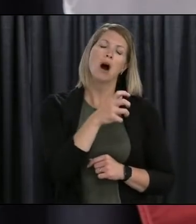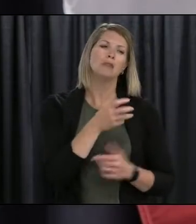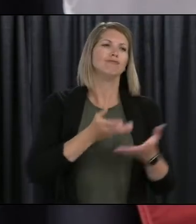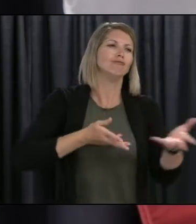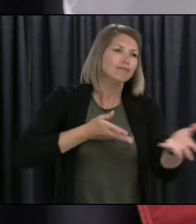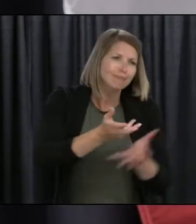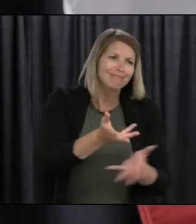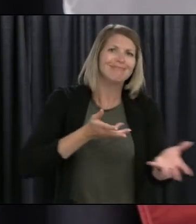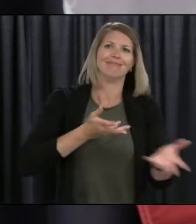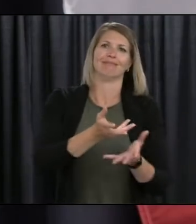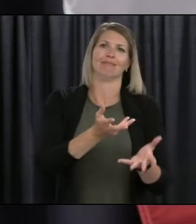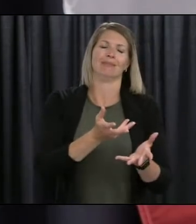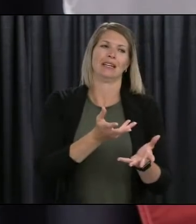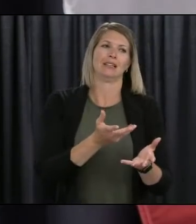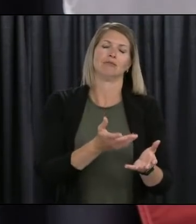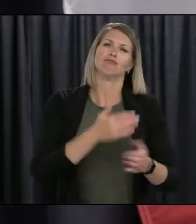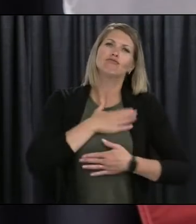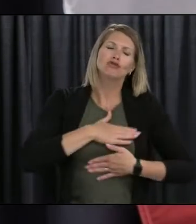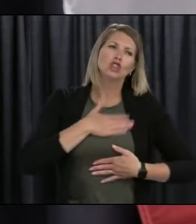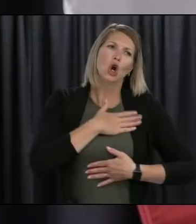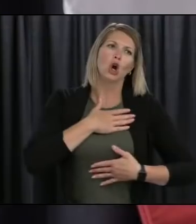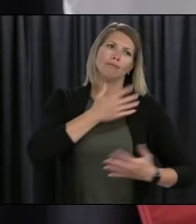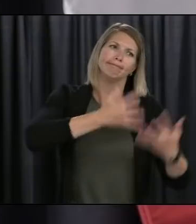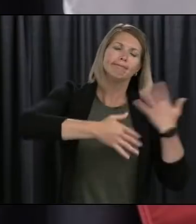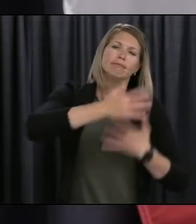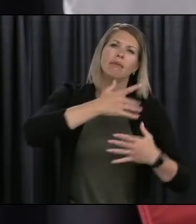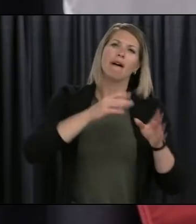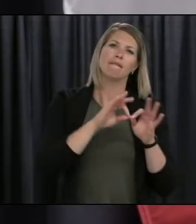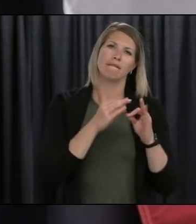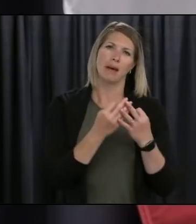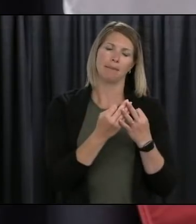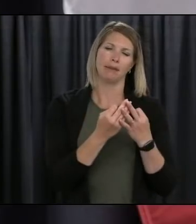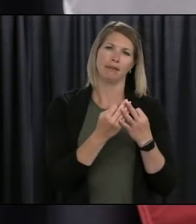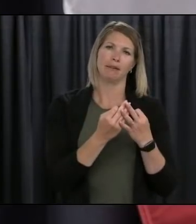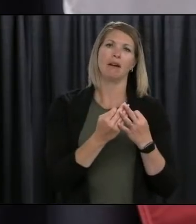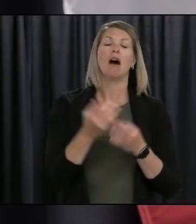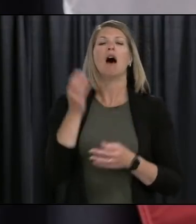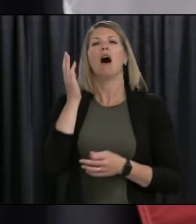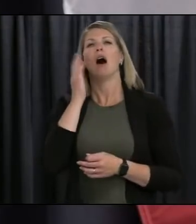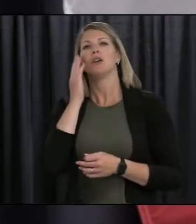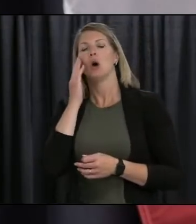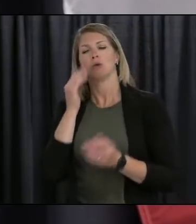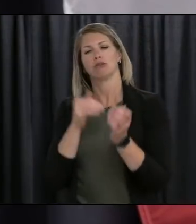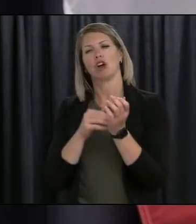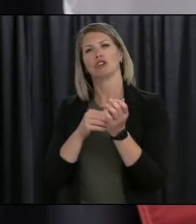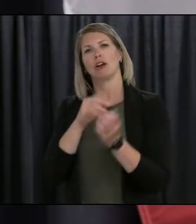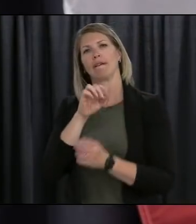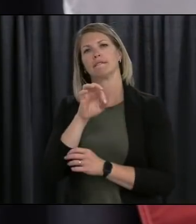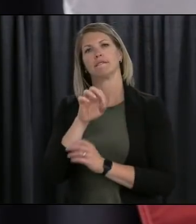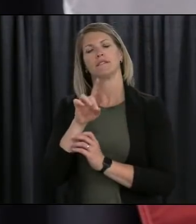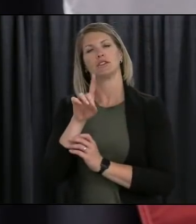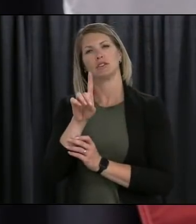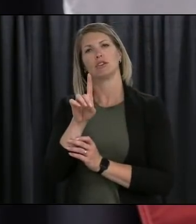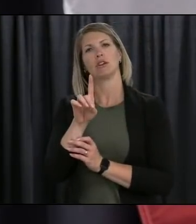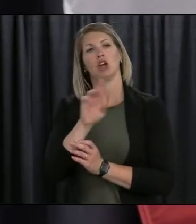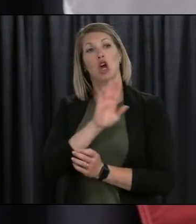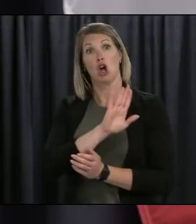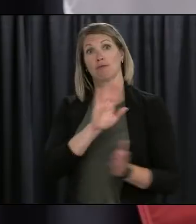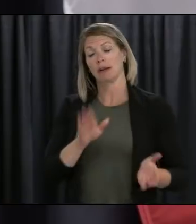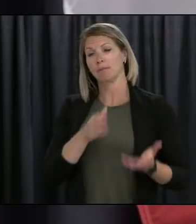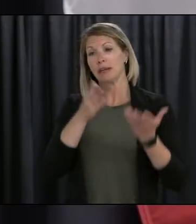their family and circle. So in the light of Dr. Fitzgerald's recommendations around expanding your social